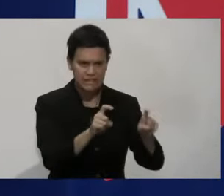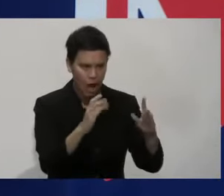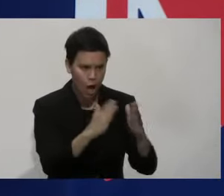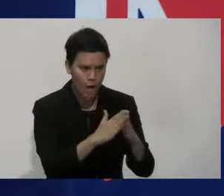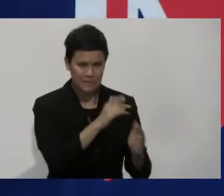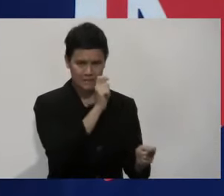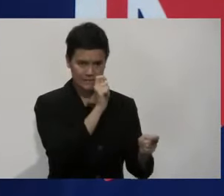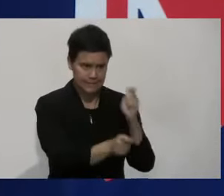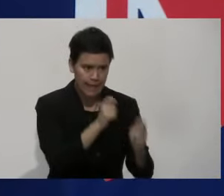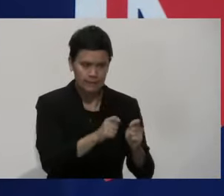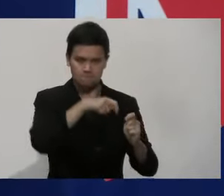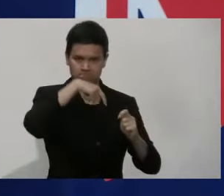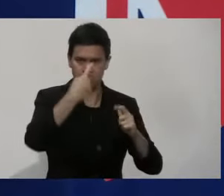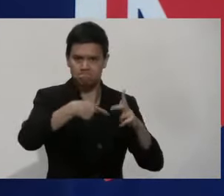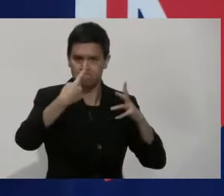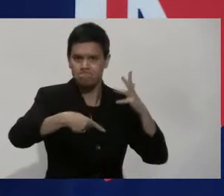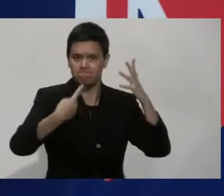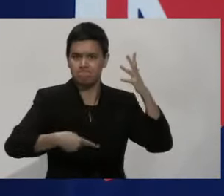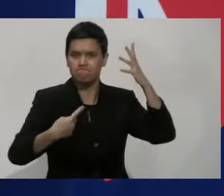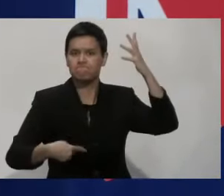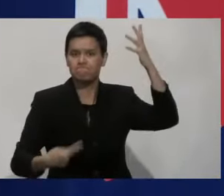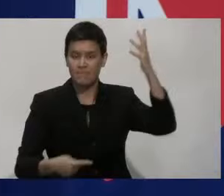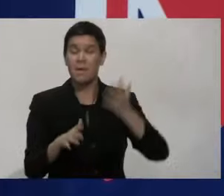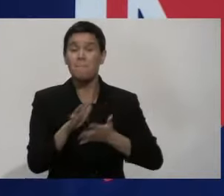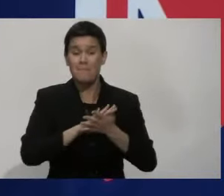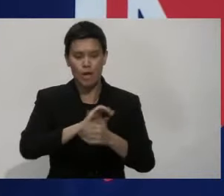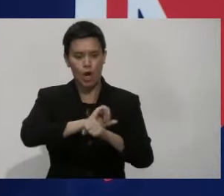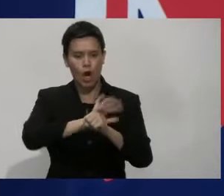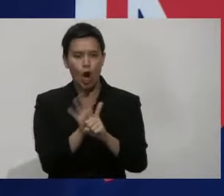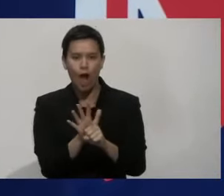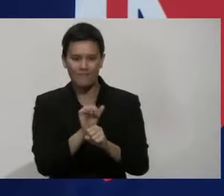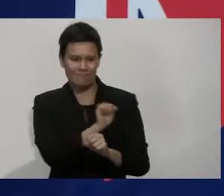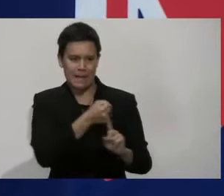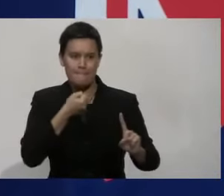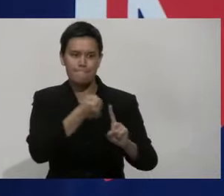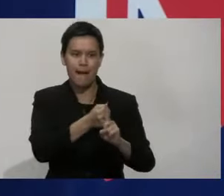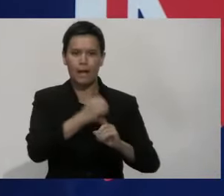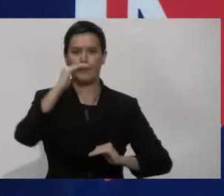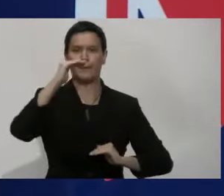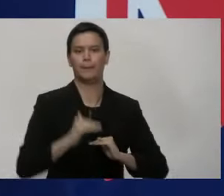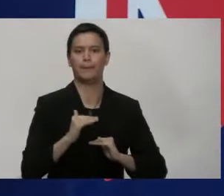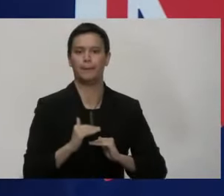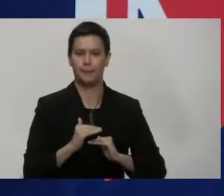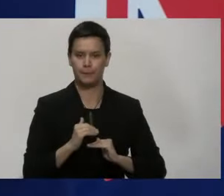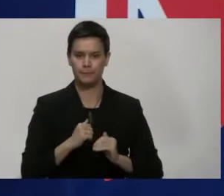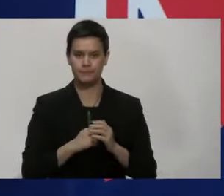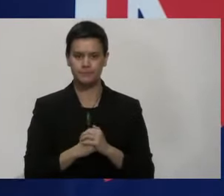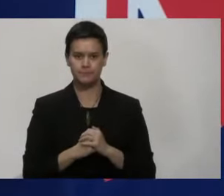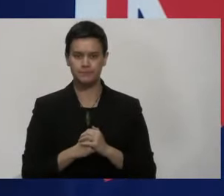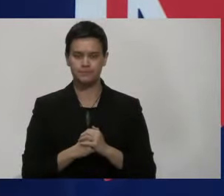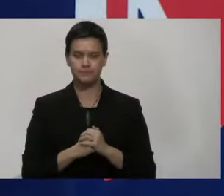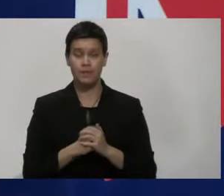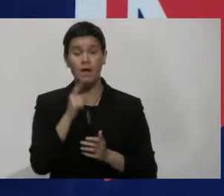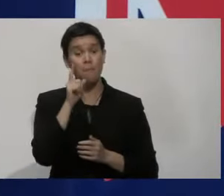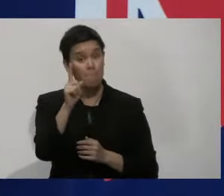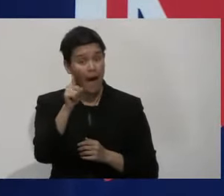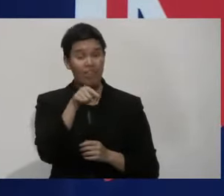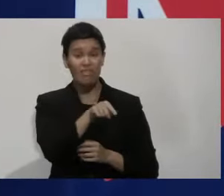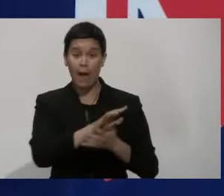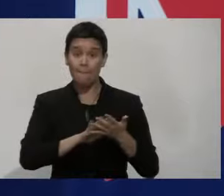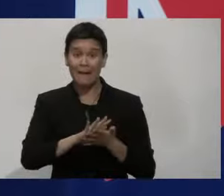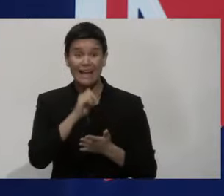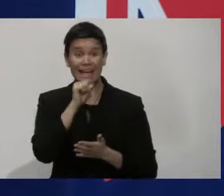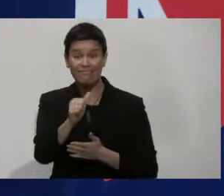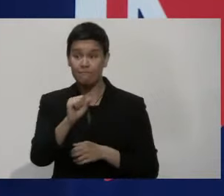incredibly hard to limit the impact of COVID on everyone. That does not mean heavy restrictions every time we see